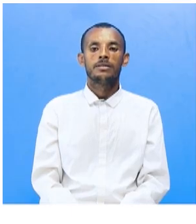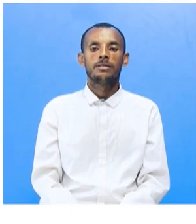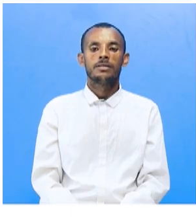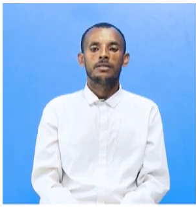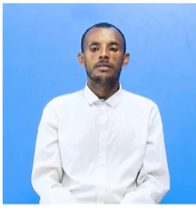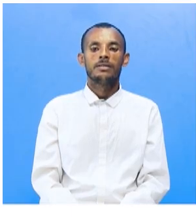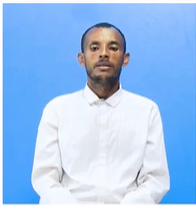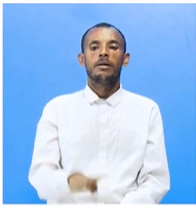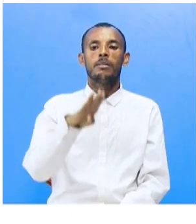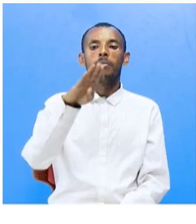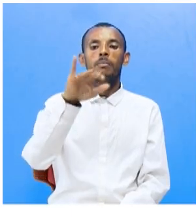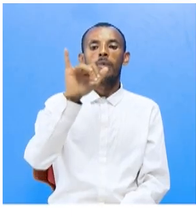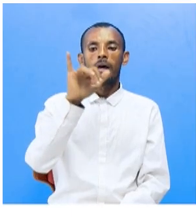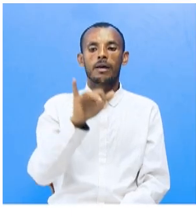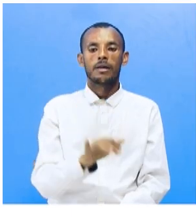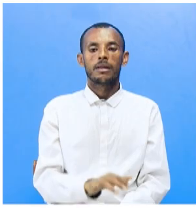by